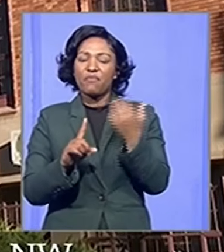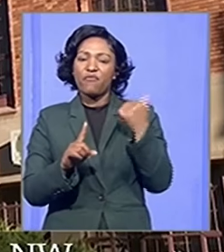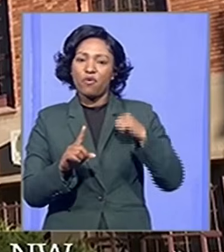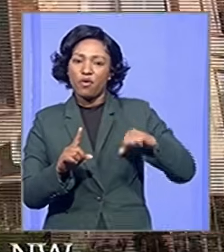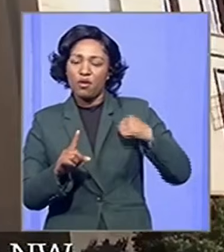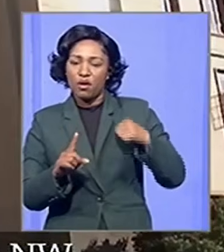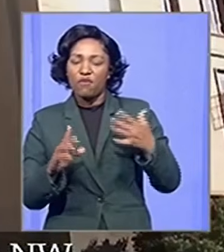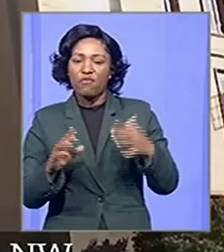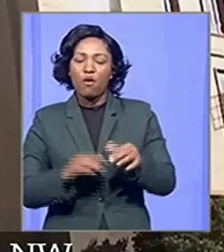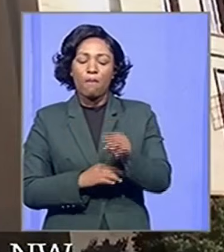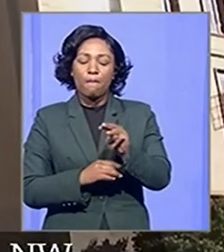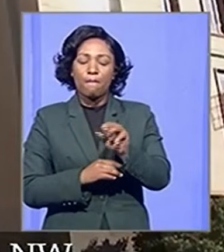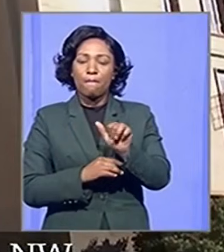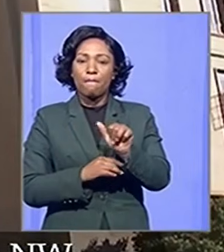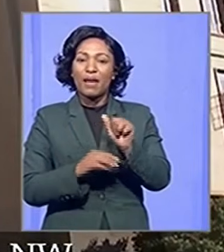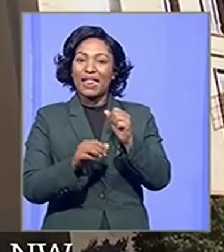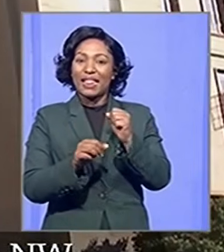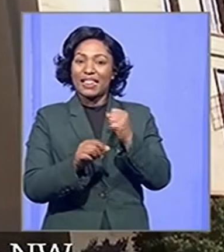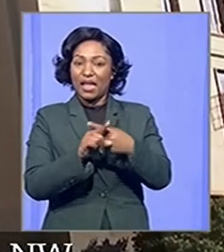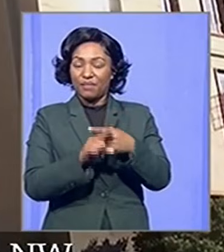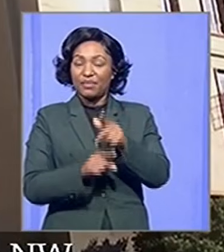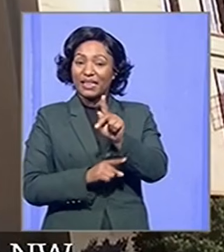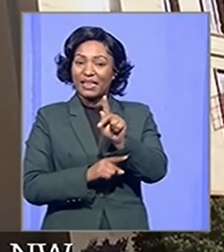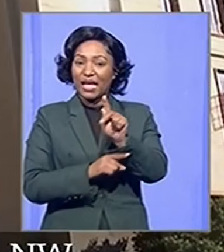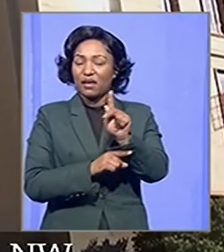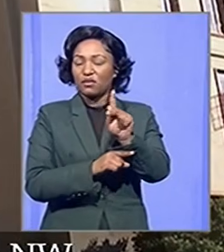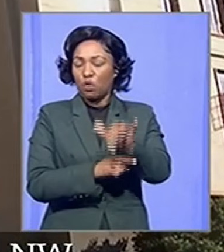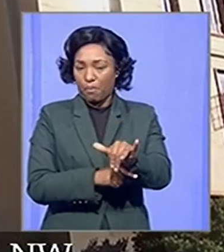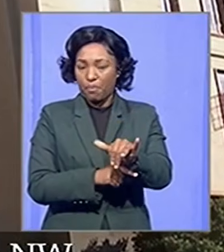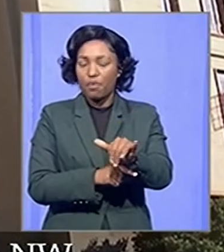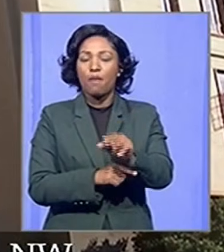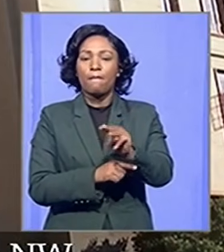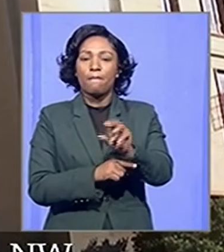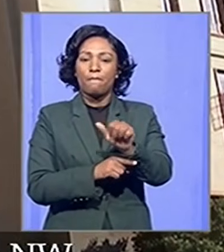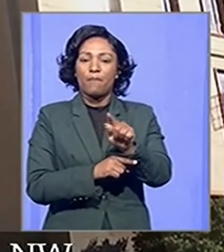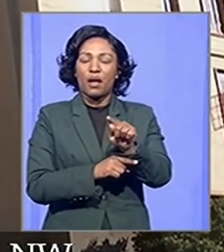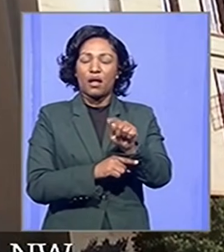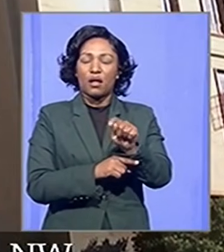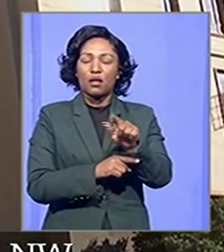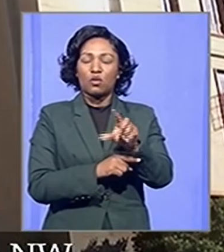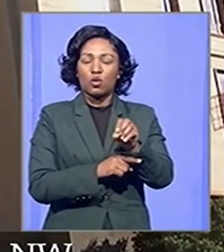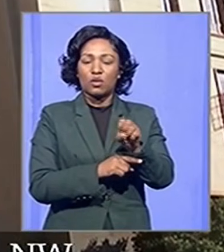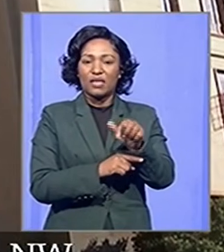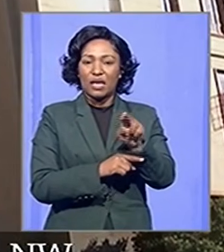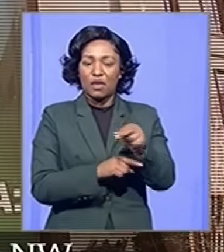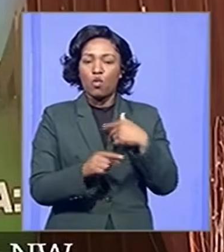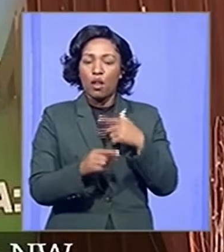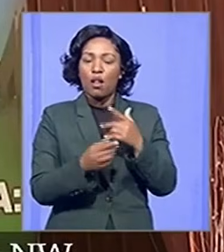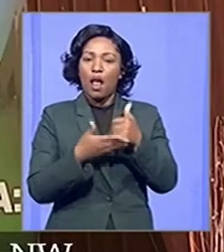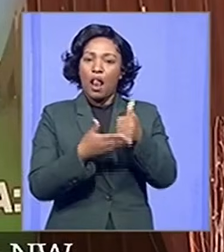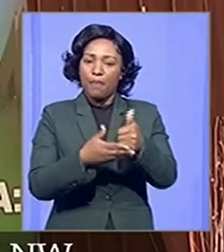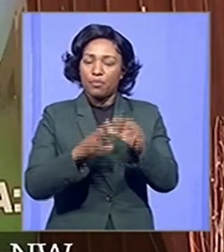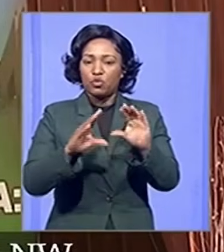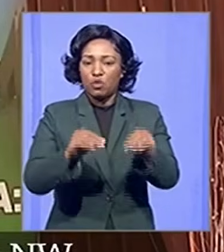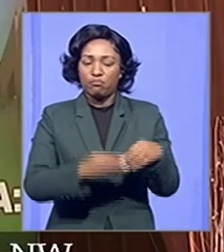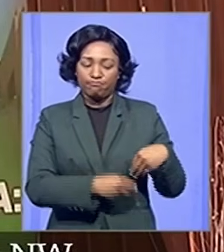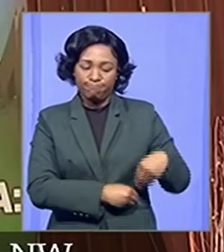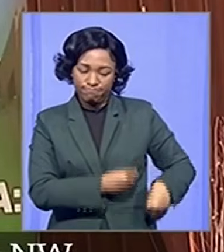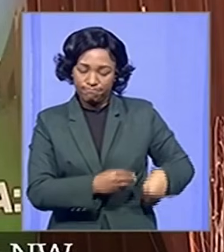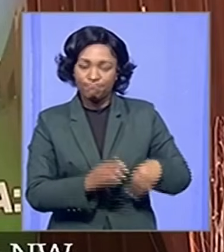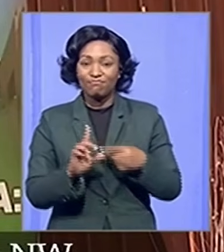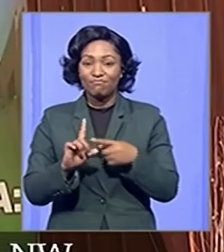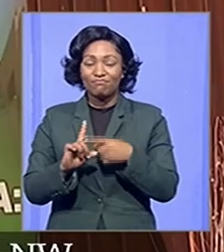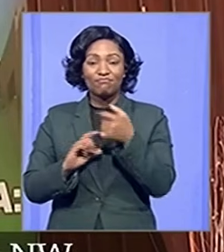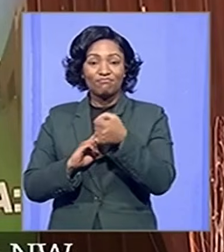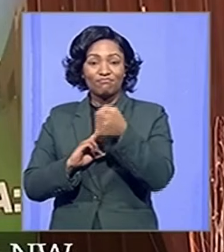wa Matlosana o kwa Klerksdorp. Makoko Kganetswa a re a tlile go netefatsa fa a fedisa bonweenwee. Go thapiwa ga gagwe go